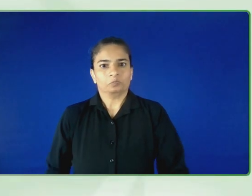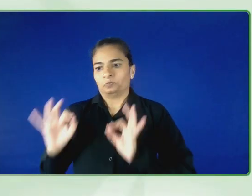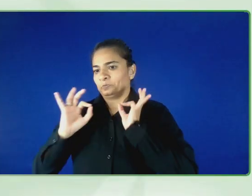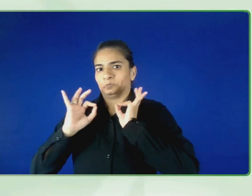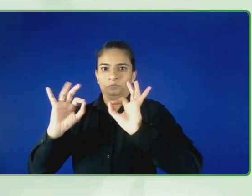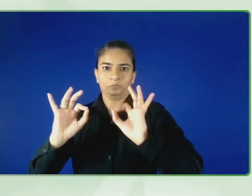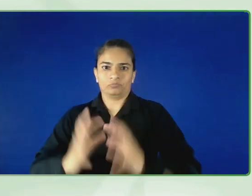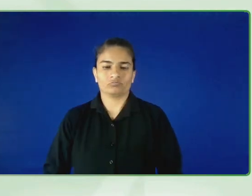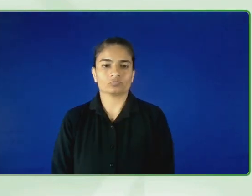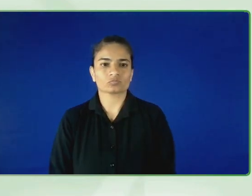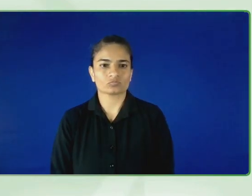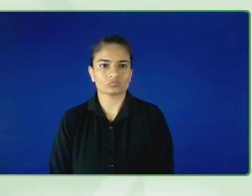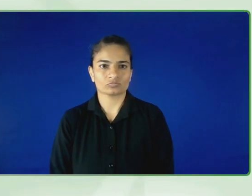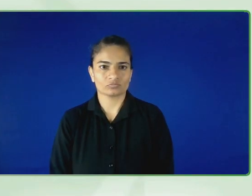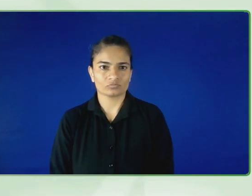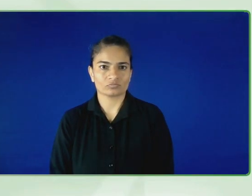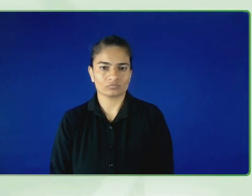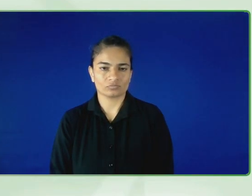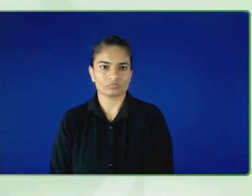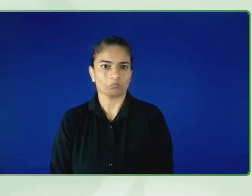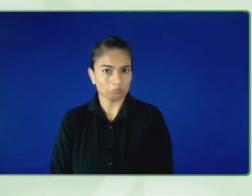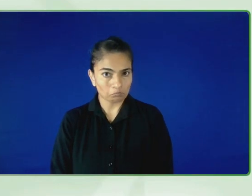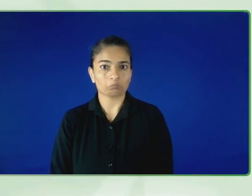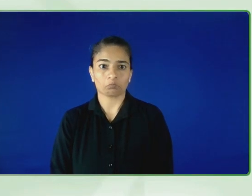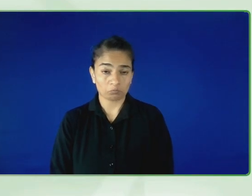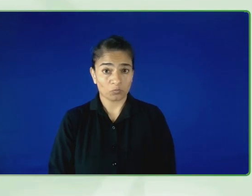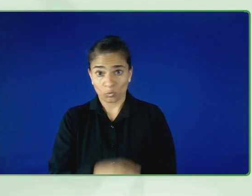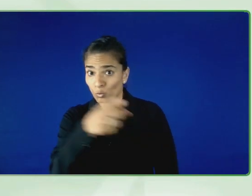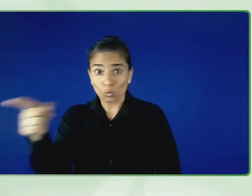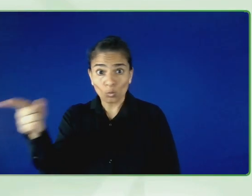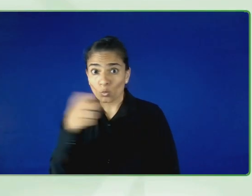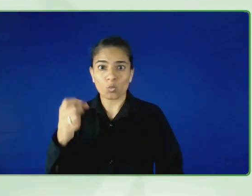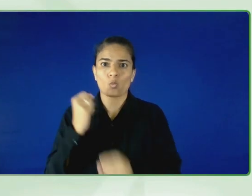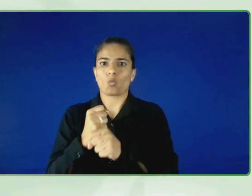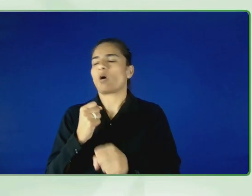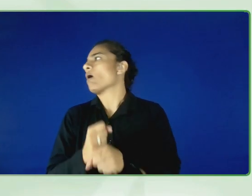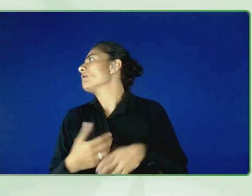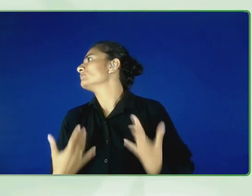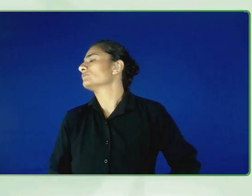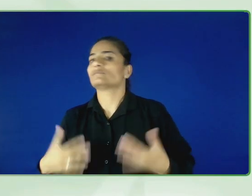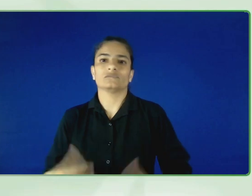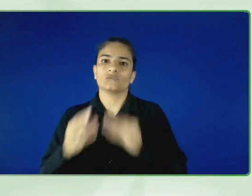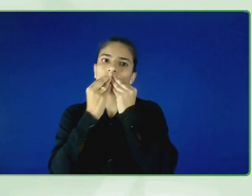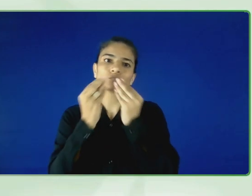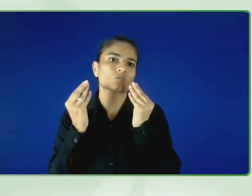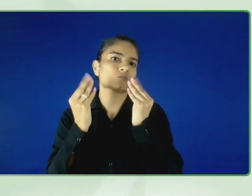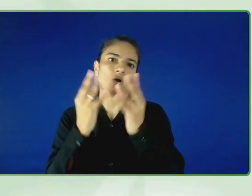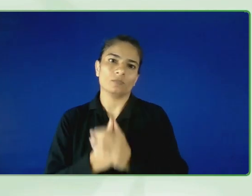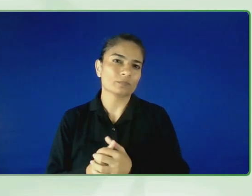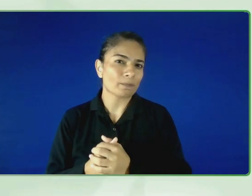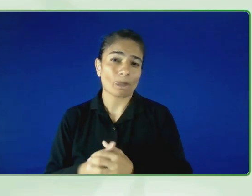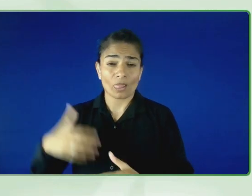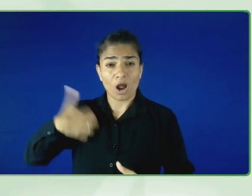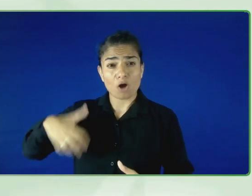Including you guys are doing great work over there, and the folks you serve there in Argentina really benefit. It's a truly impactful